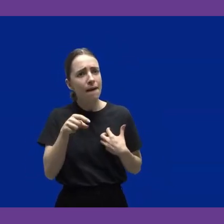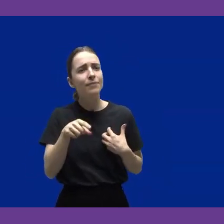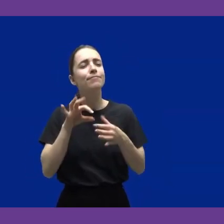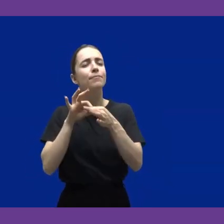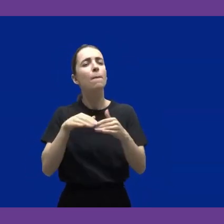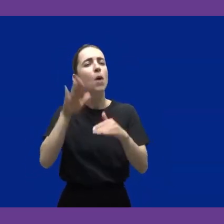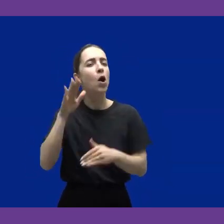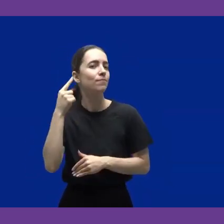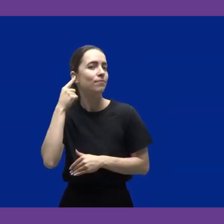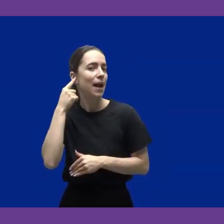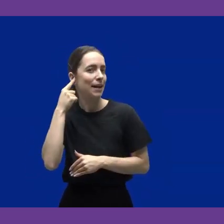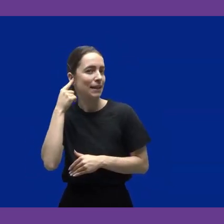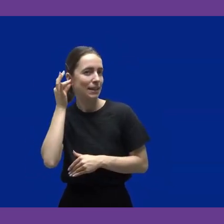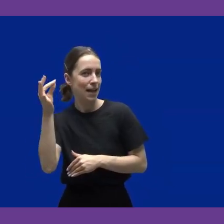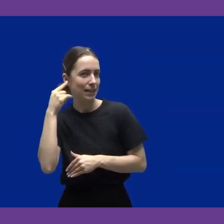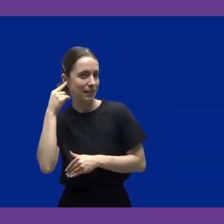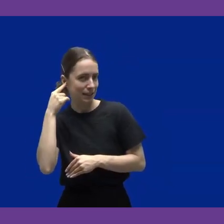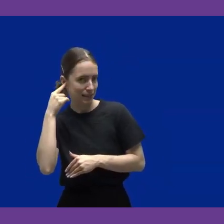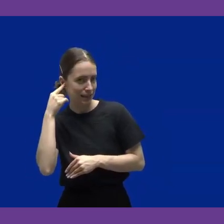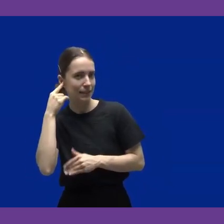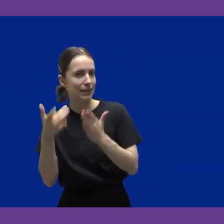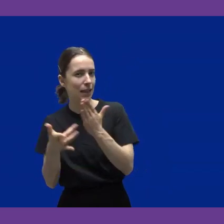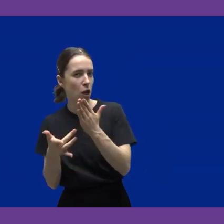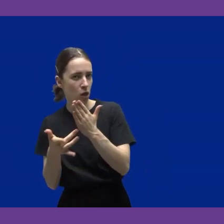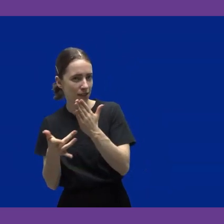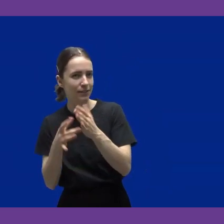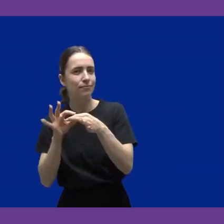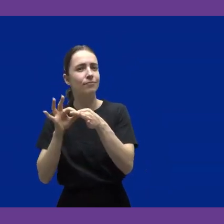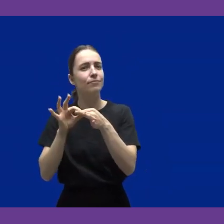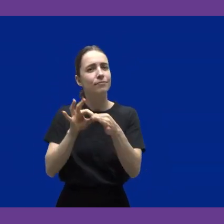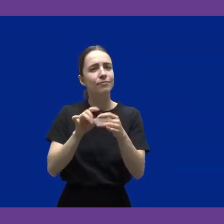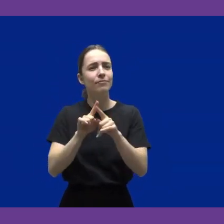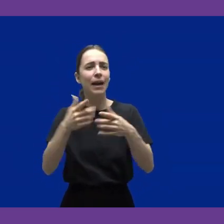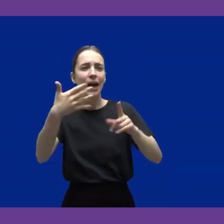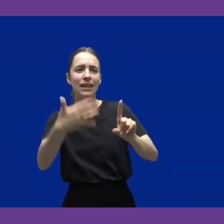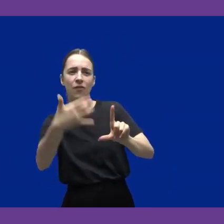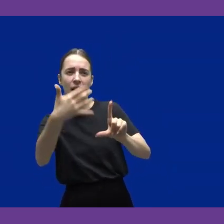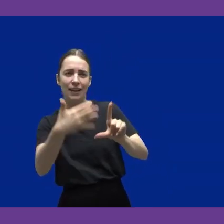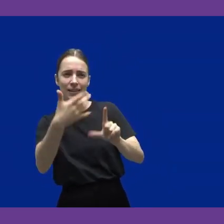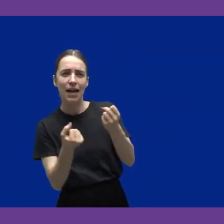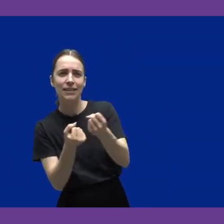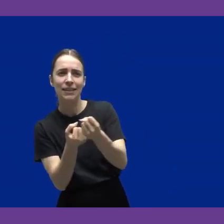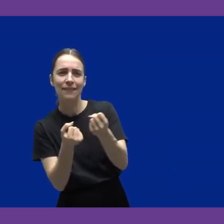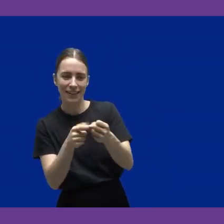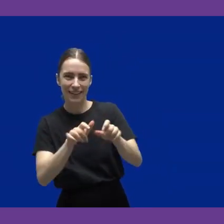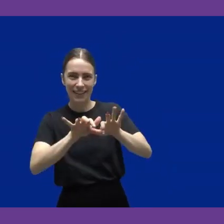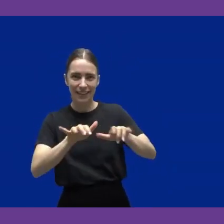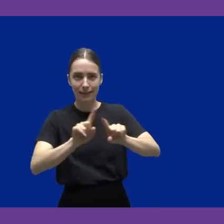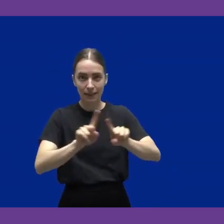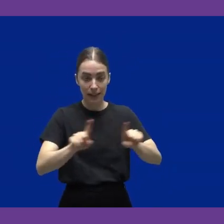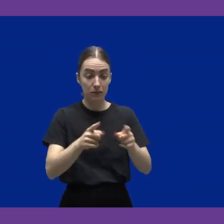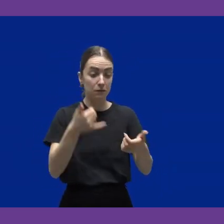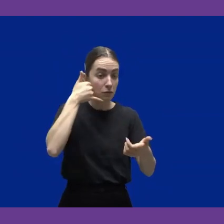devices. We have a product manufacturer of phone, and they want to know which standard they